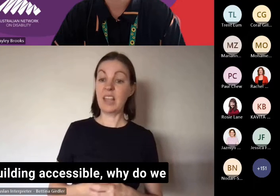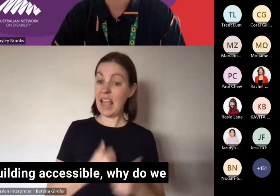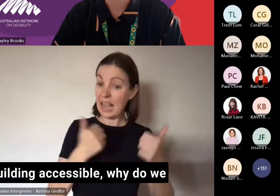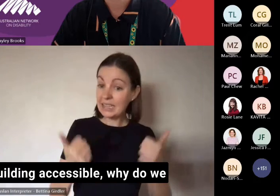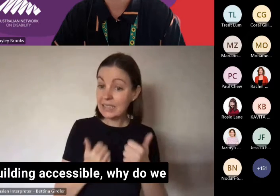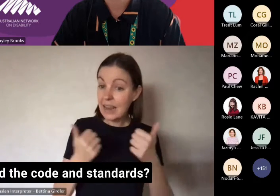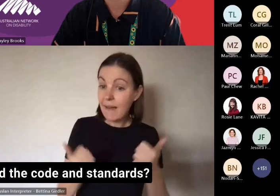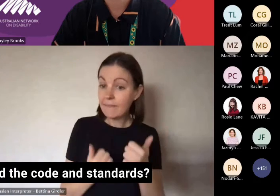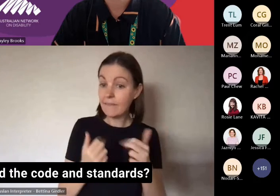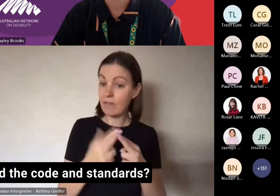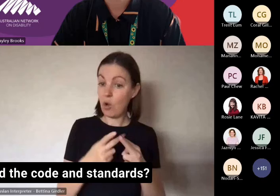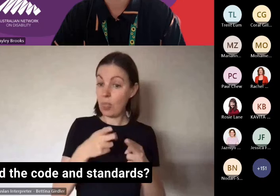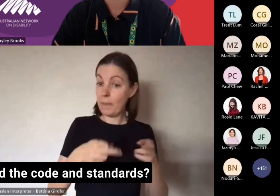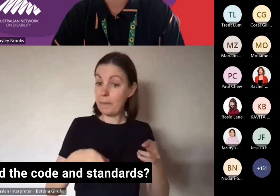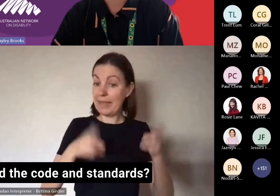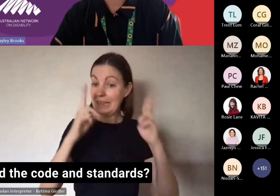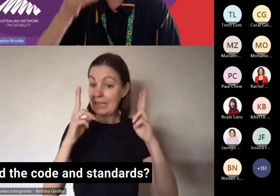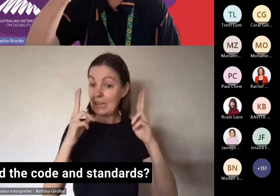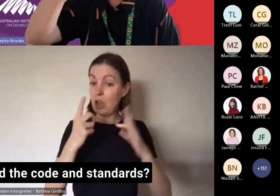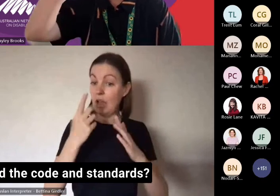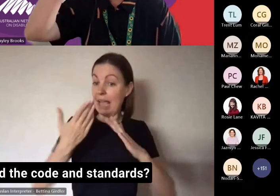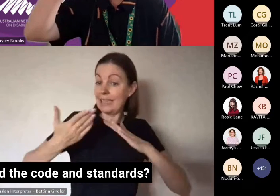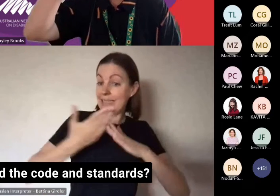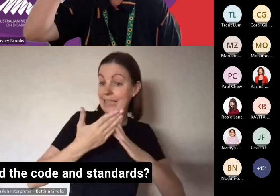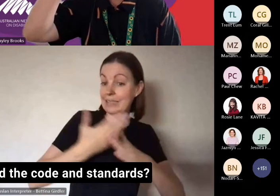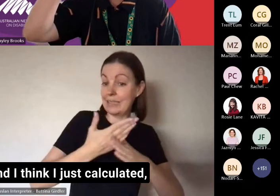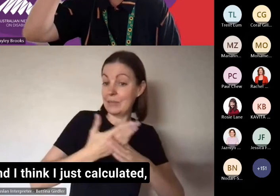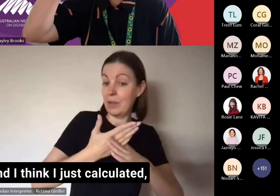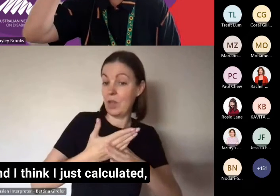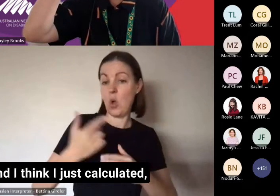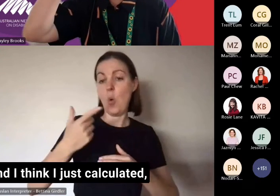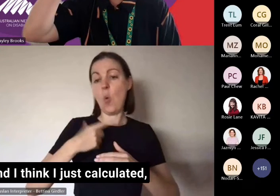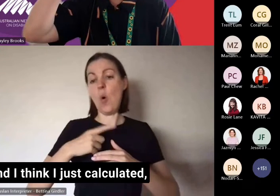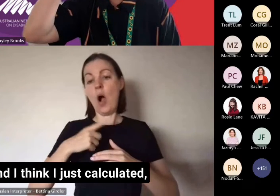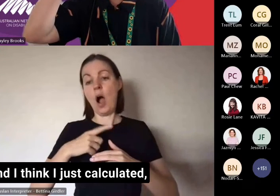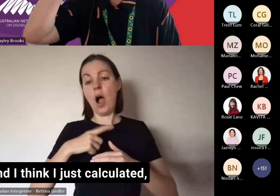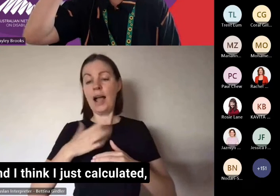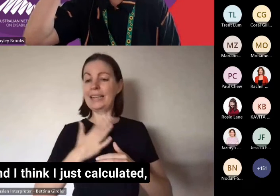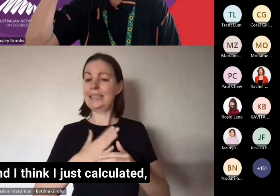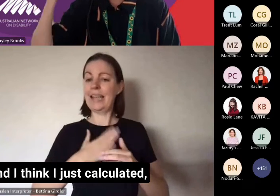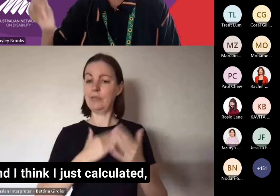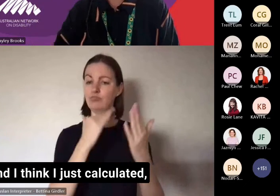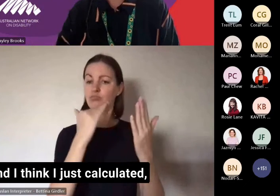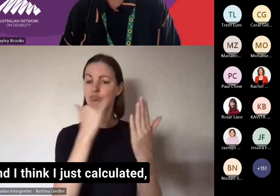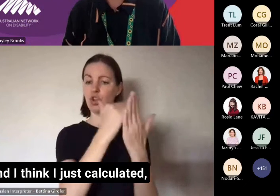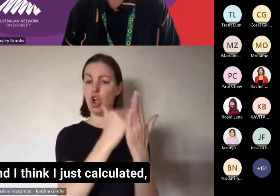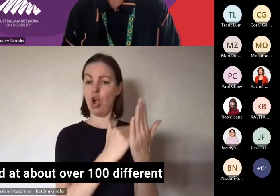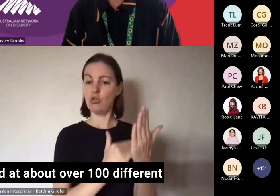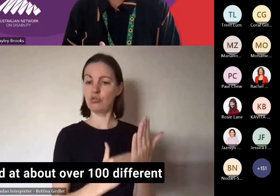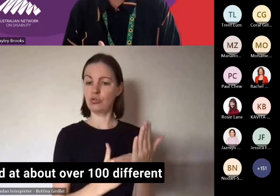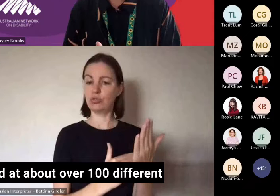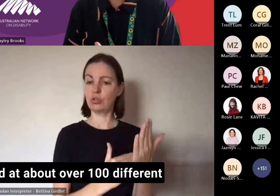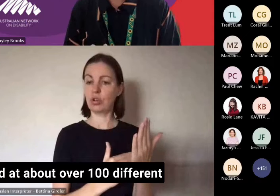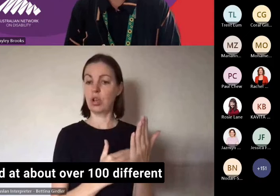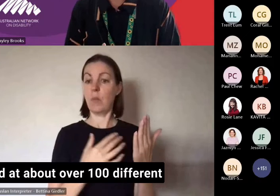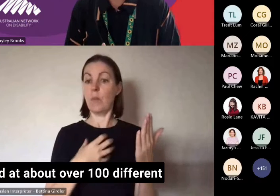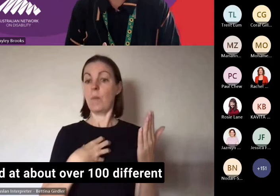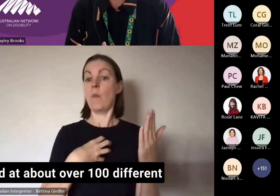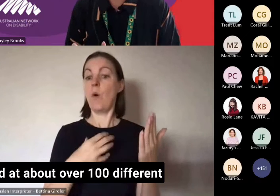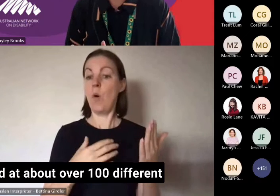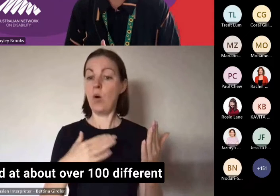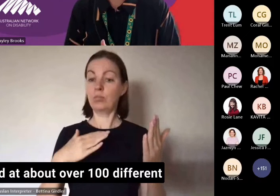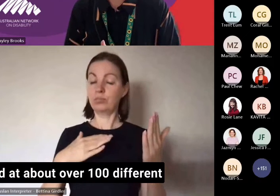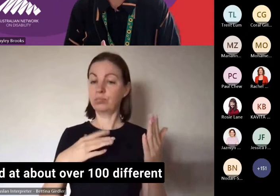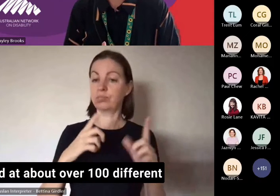building accessible? Why do we need to go beyond the code and standards? Well, my work, and I think I just calculated, I looked at